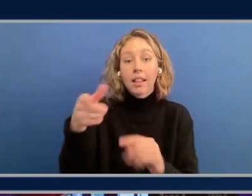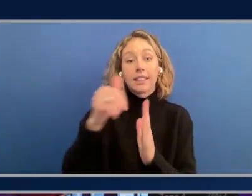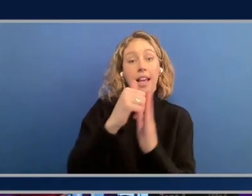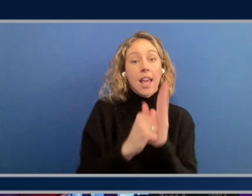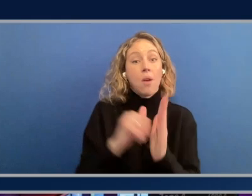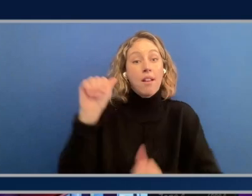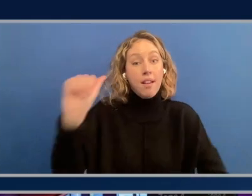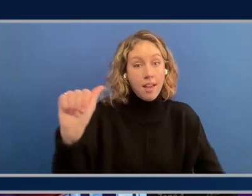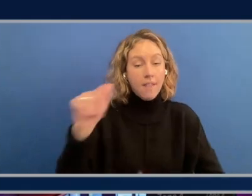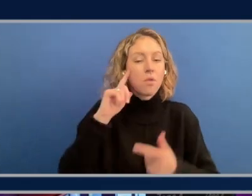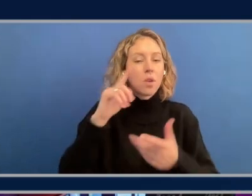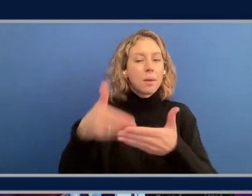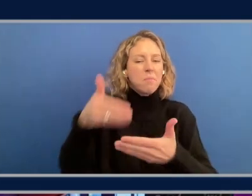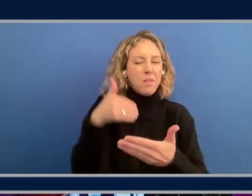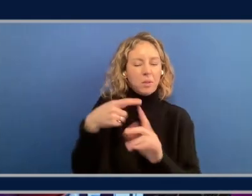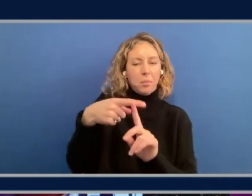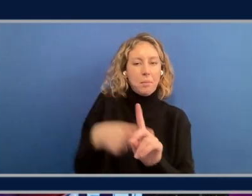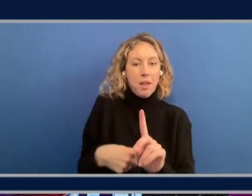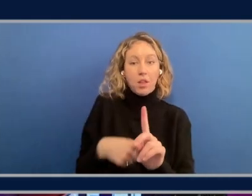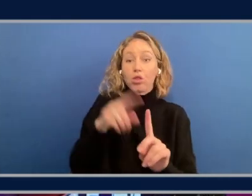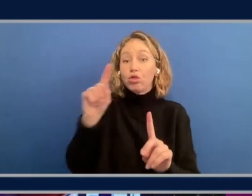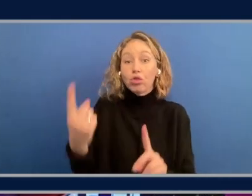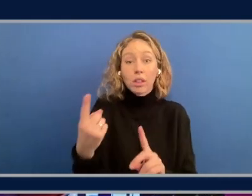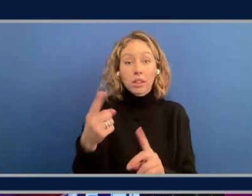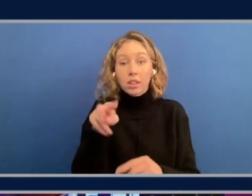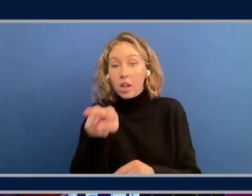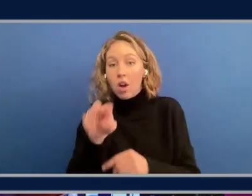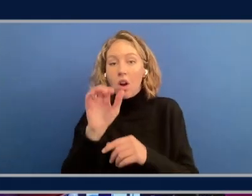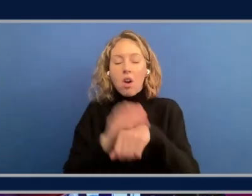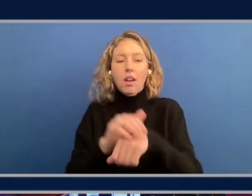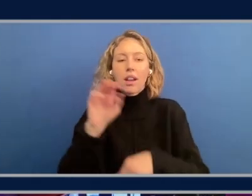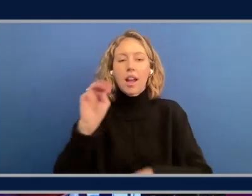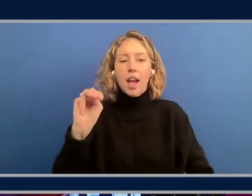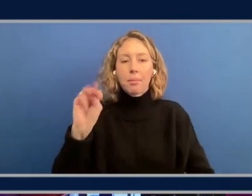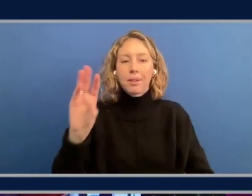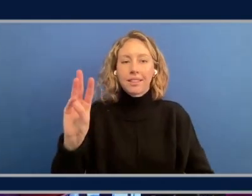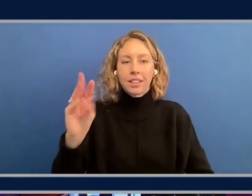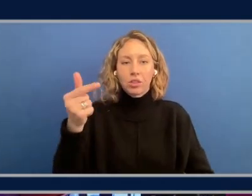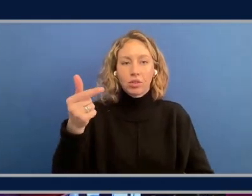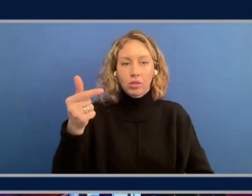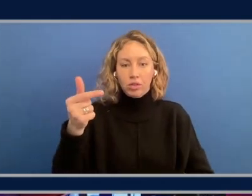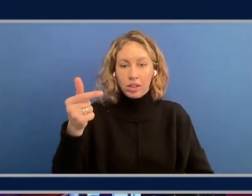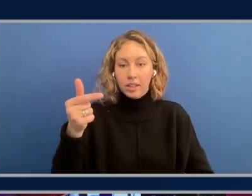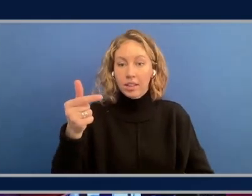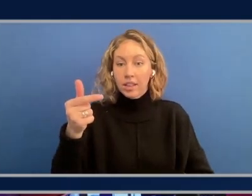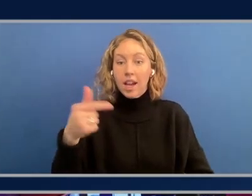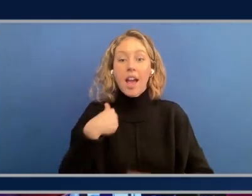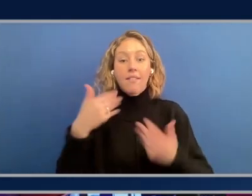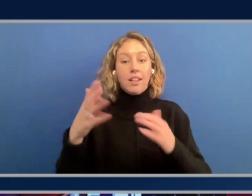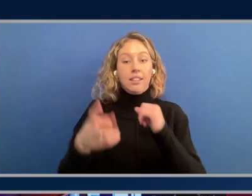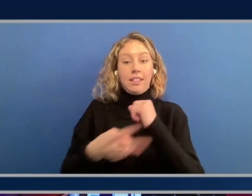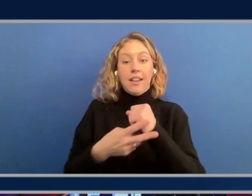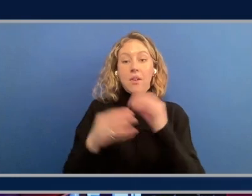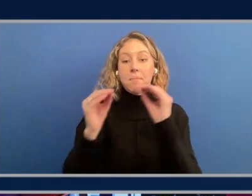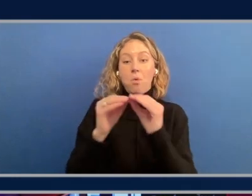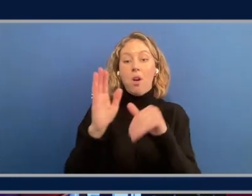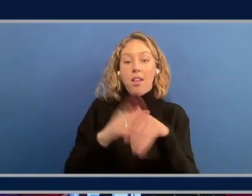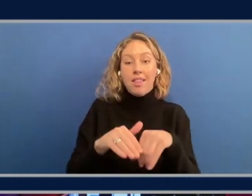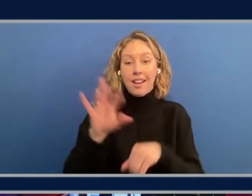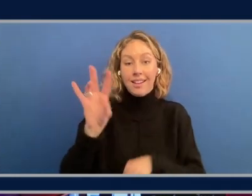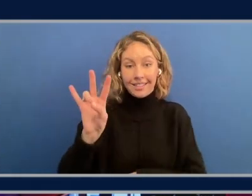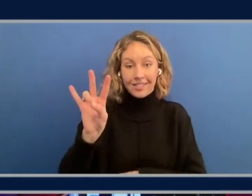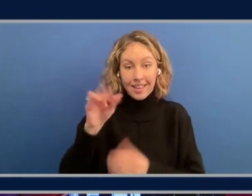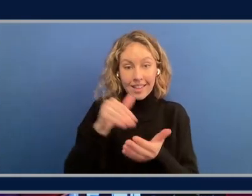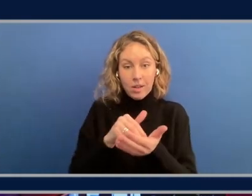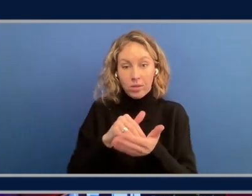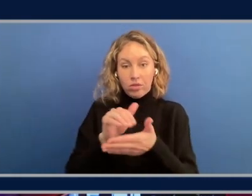in the previous month, just by being on the M6G8X large, I have saved more than 7K. And that's a 20% savings